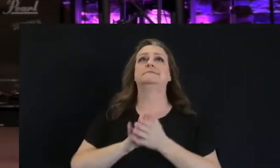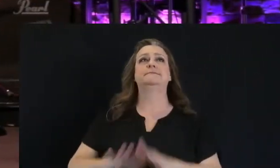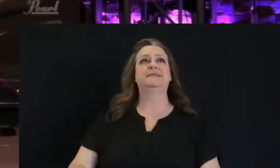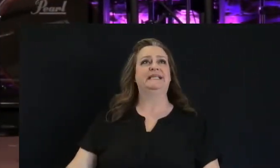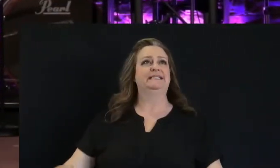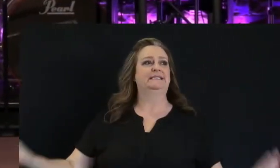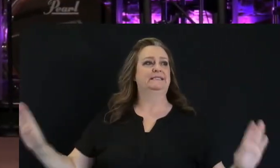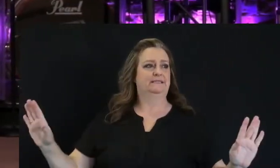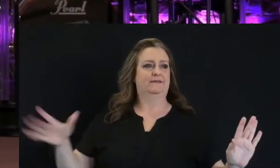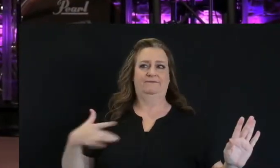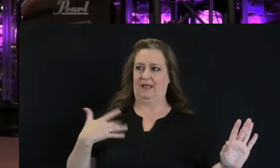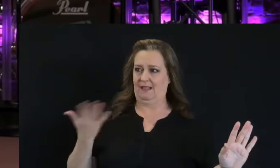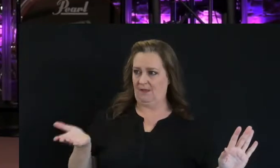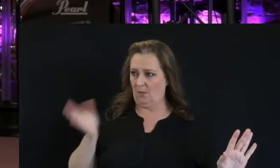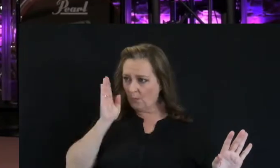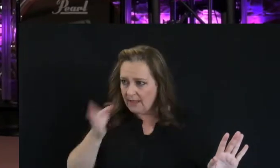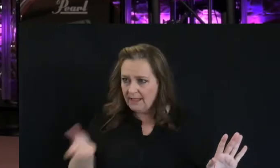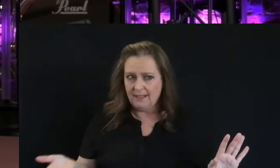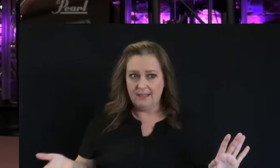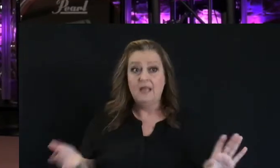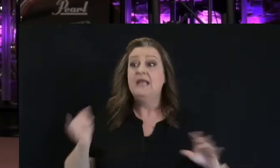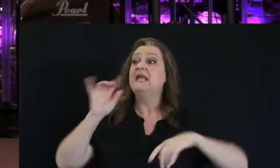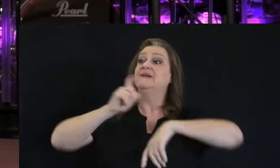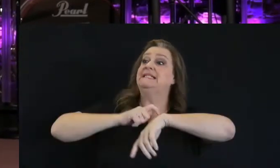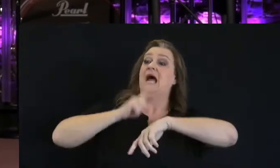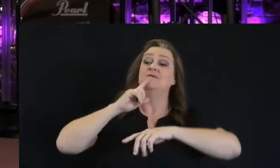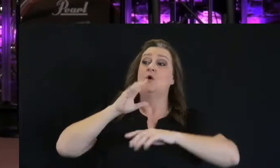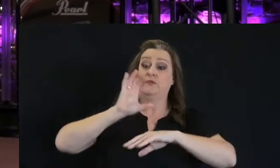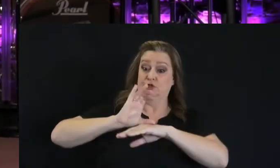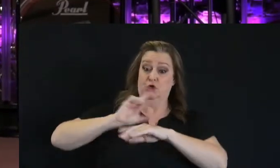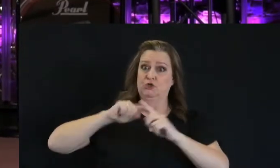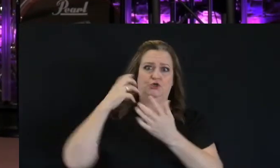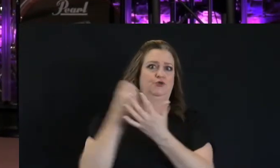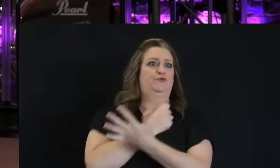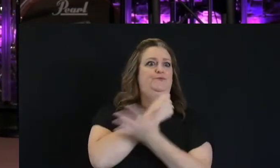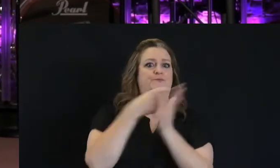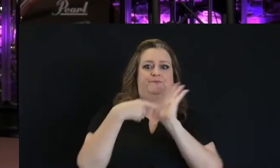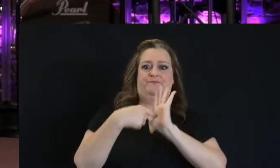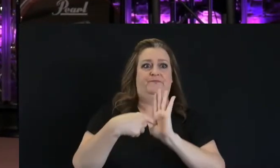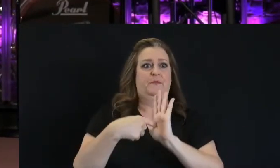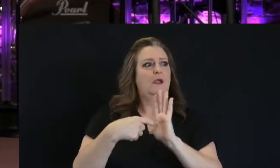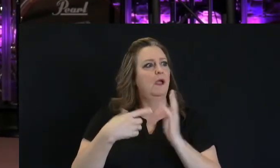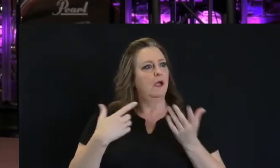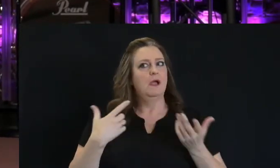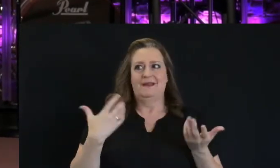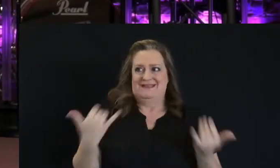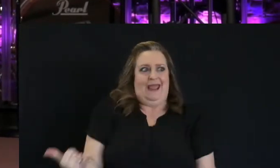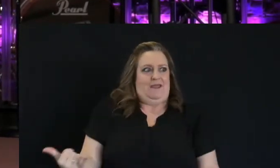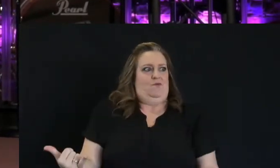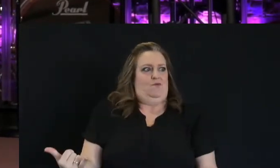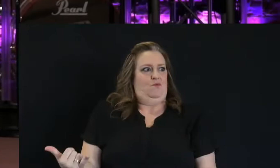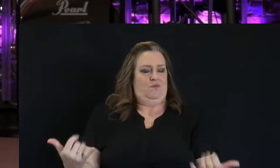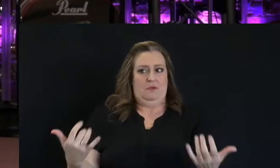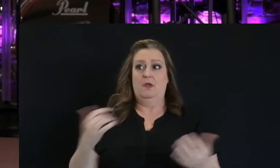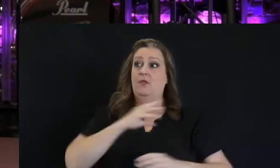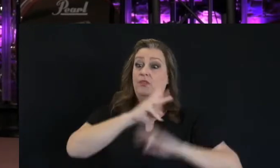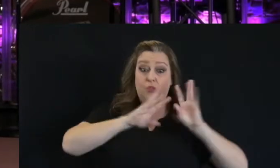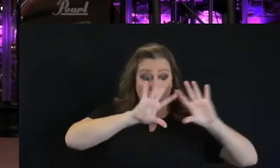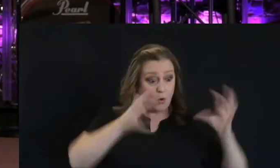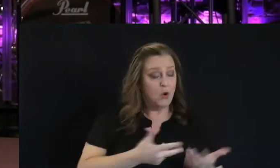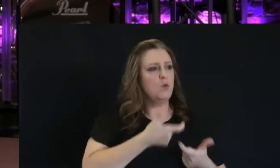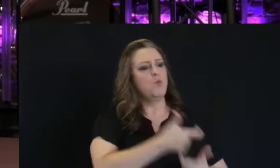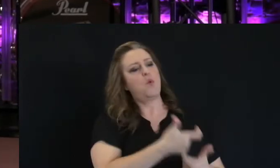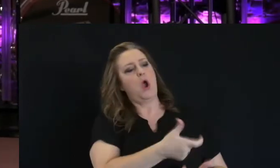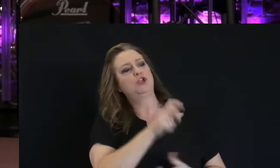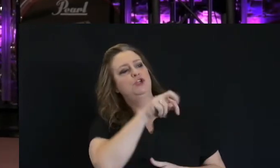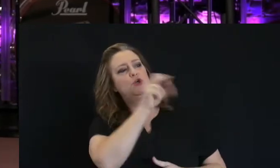this. If ever there were a time for the church to shine in a world that is addicted to news, it's now. The world is watching the news